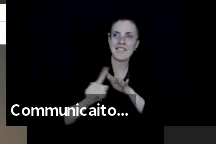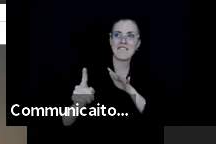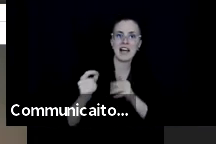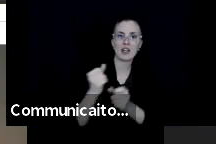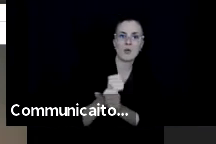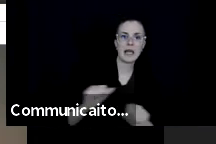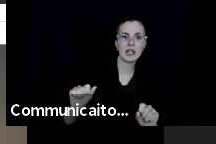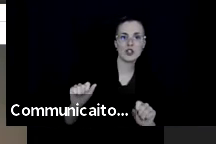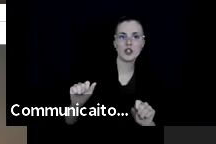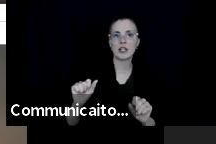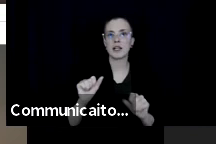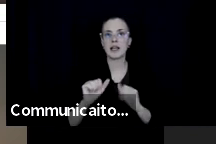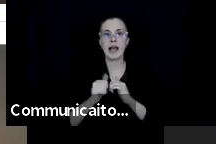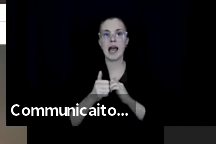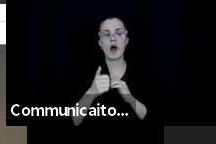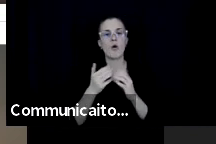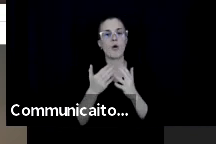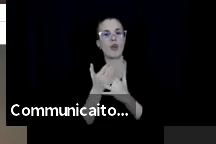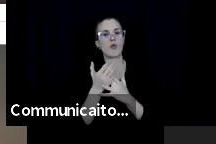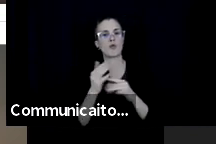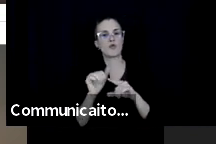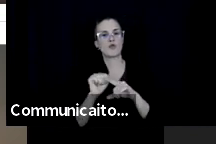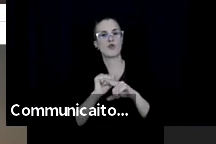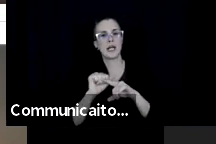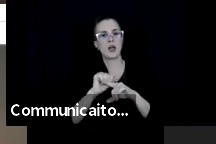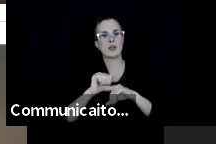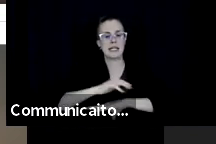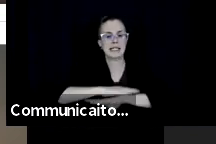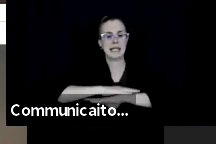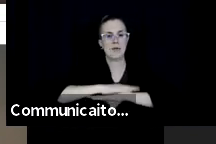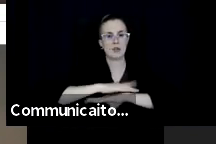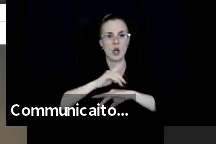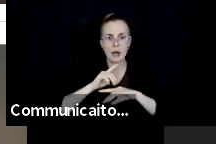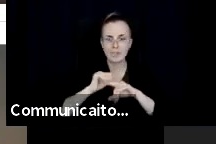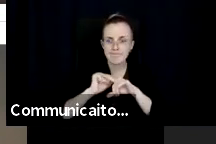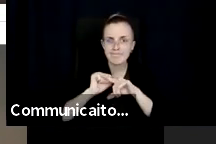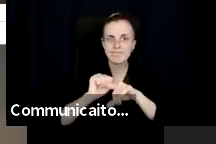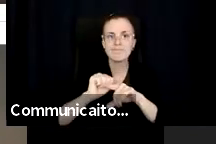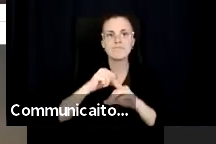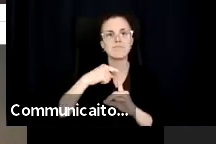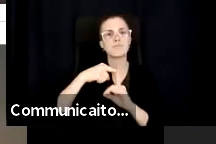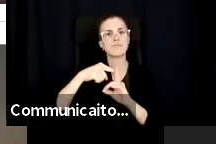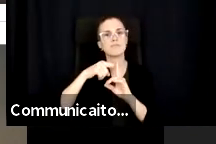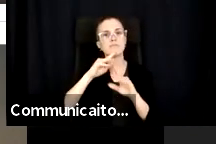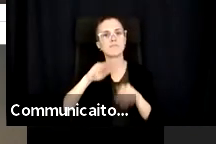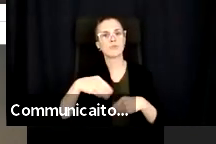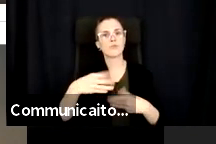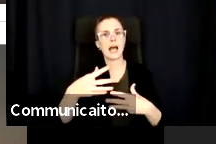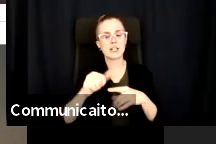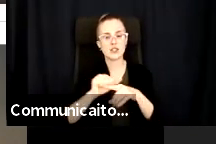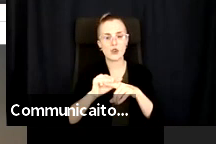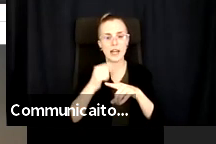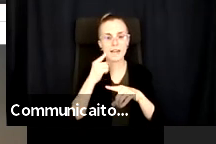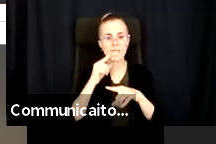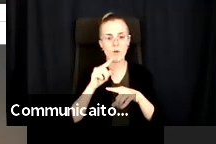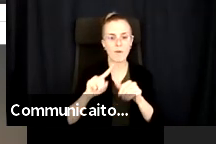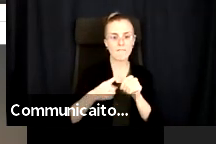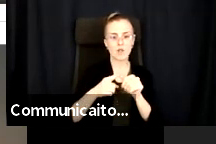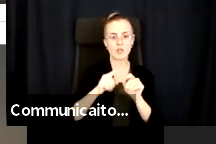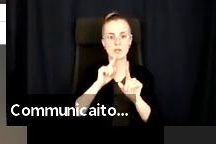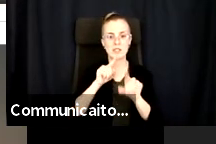tabletop exercises, provides training for first responders throughout the region, and just recently to over